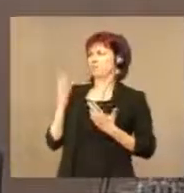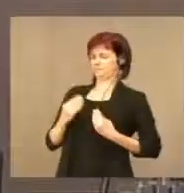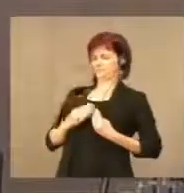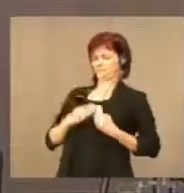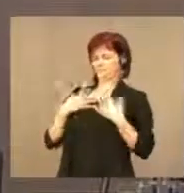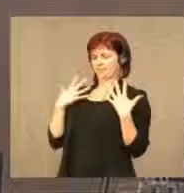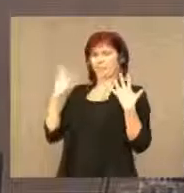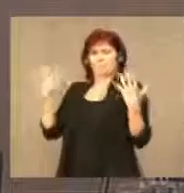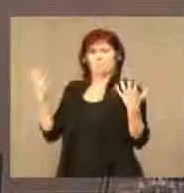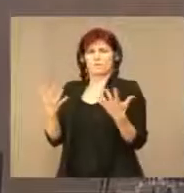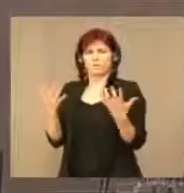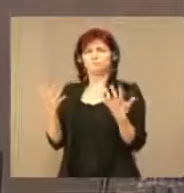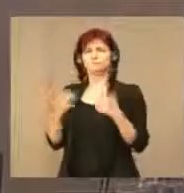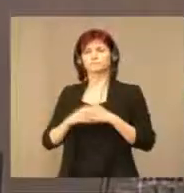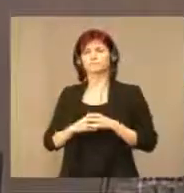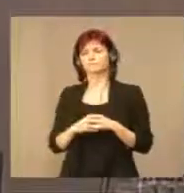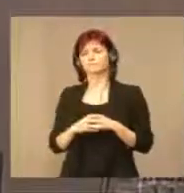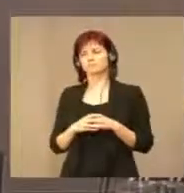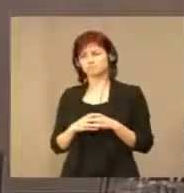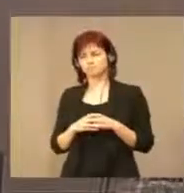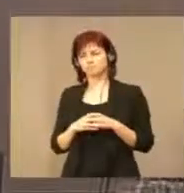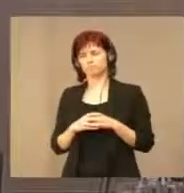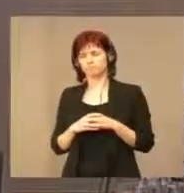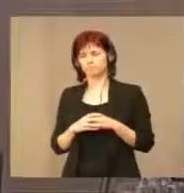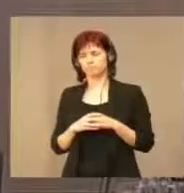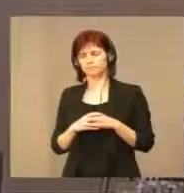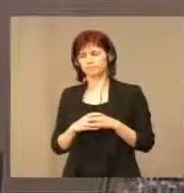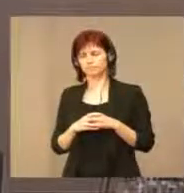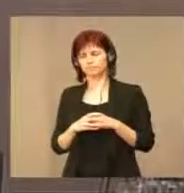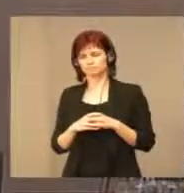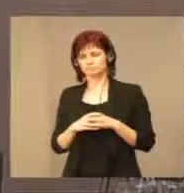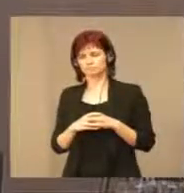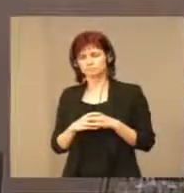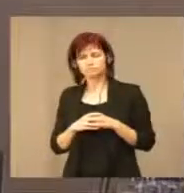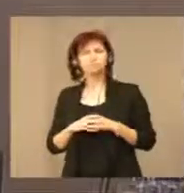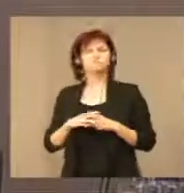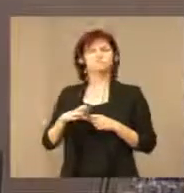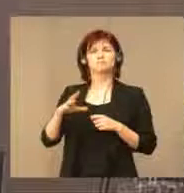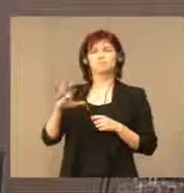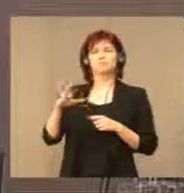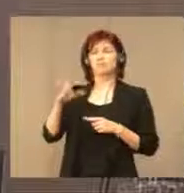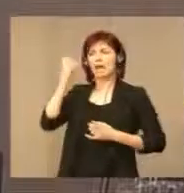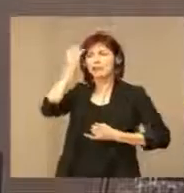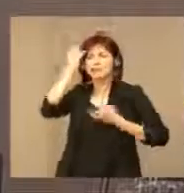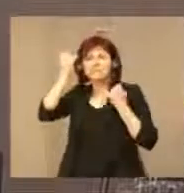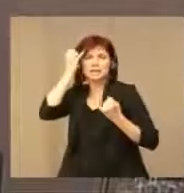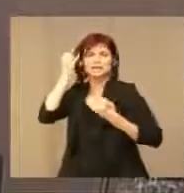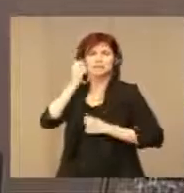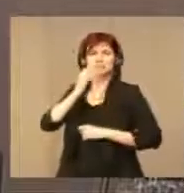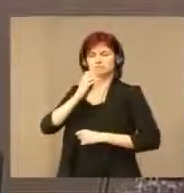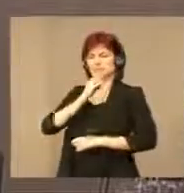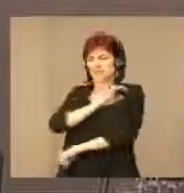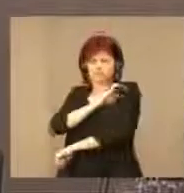in our consultation process has been the ideas and the energy that have